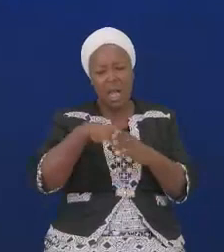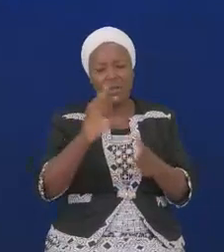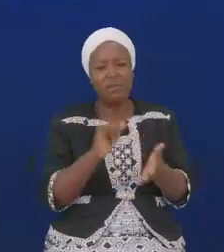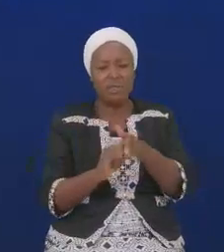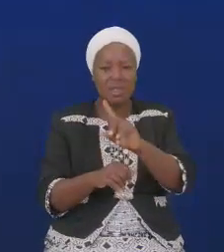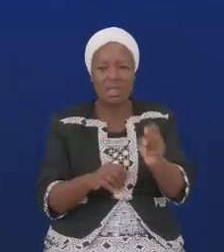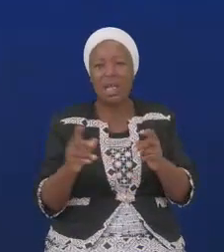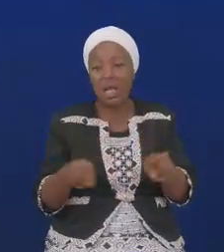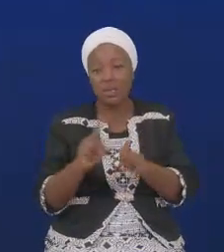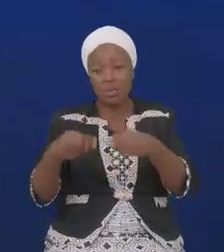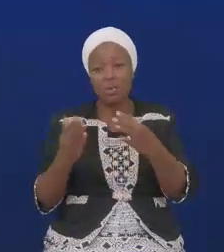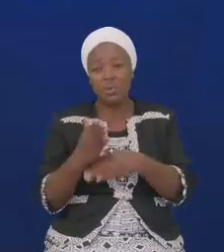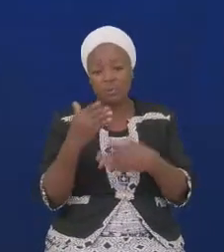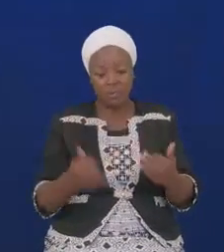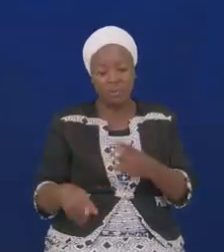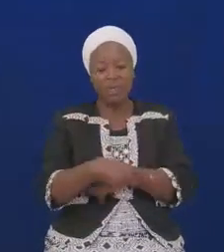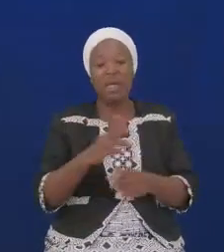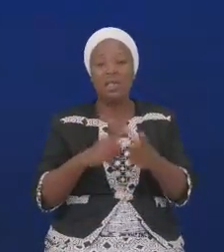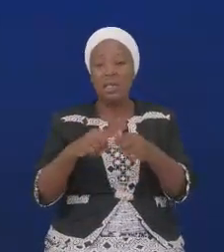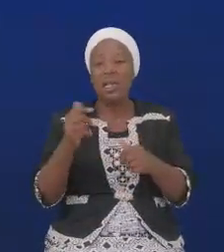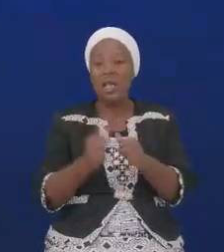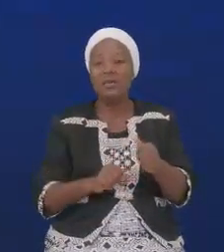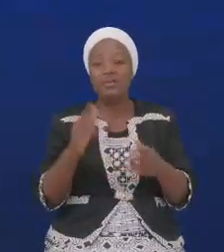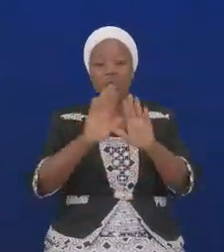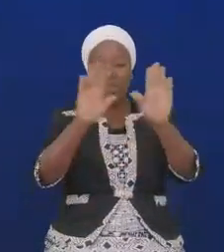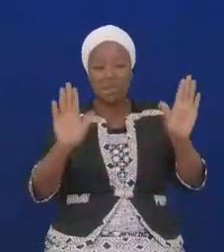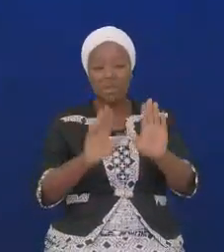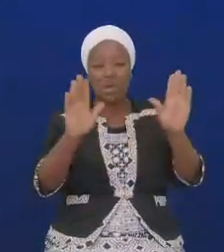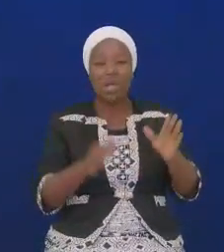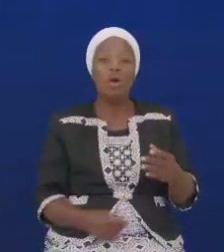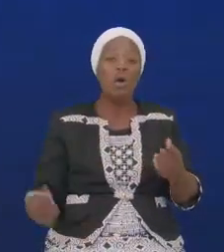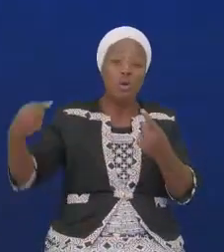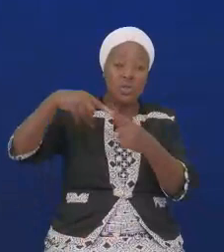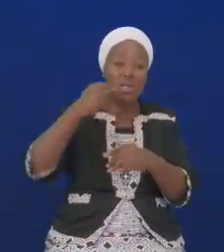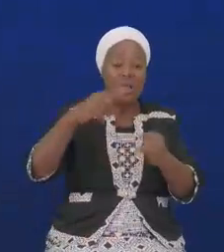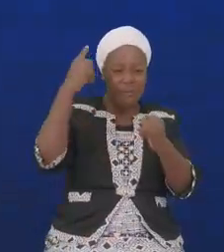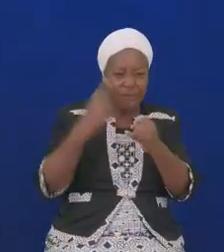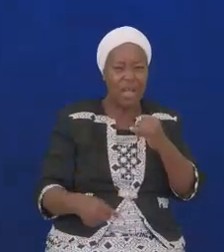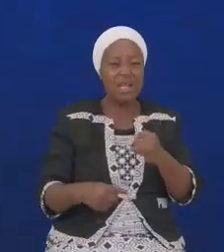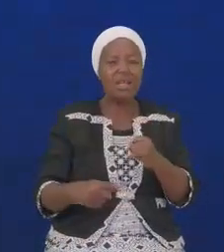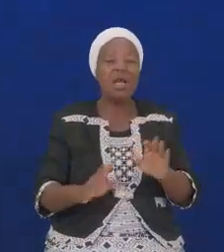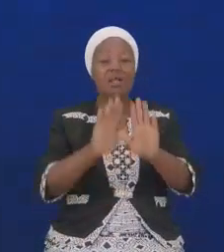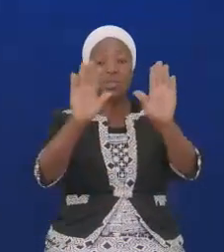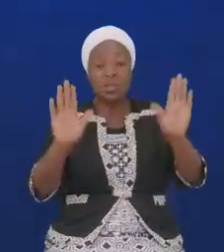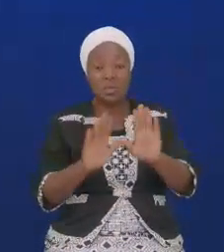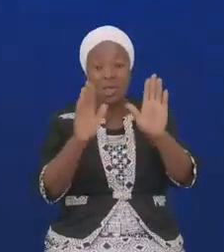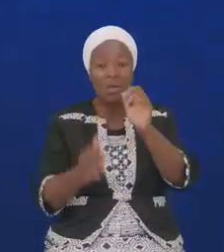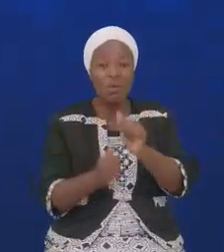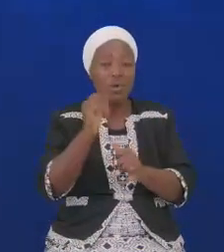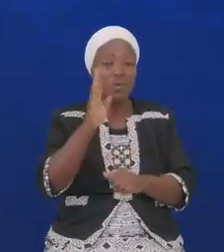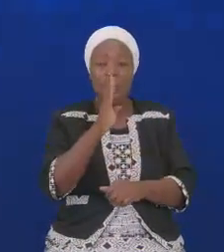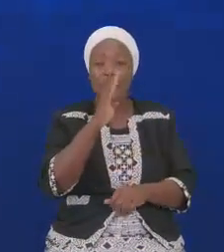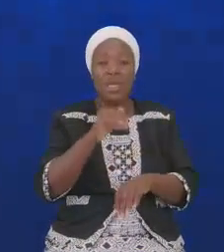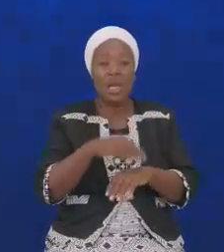that? As we go through today and every Sunday until even the final Sunday, which will be at